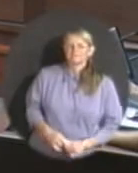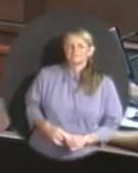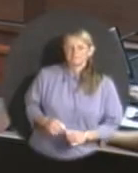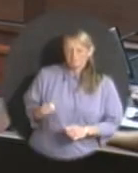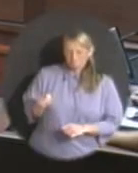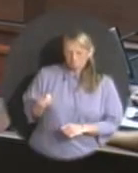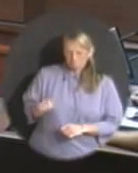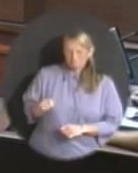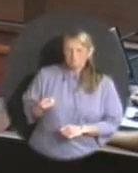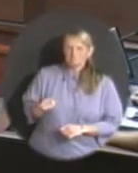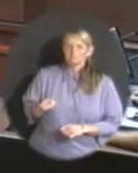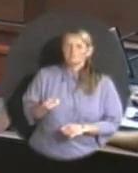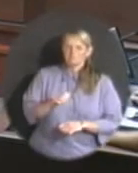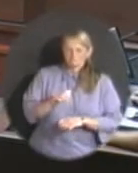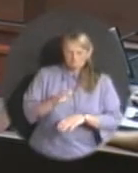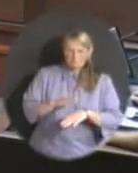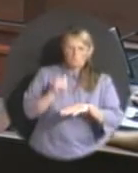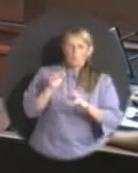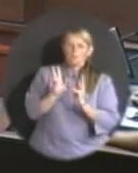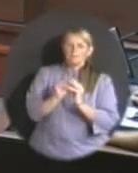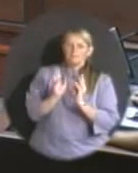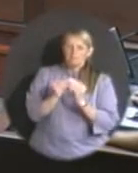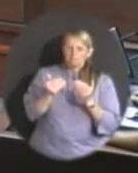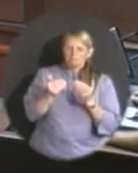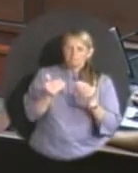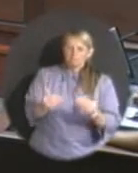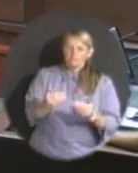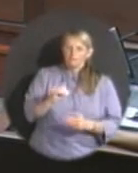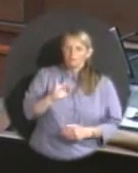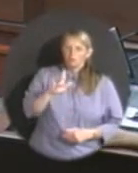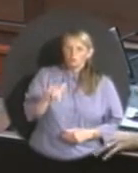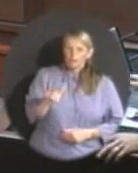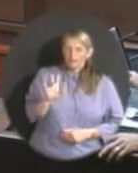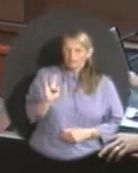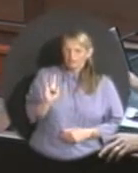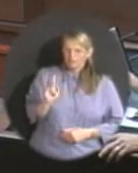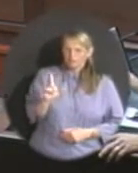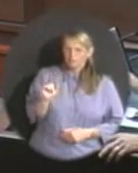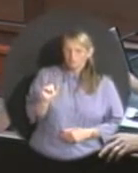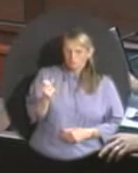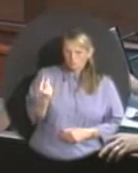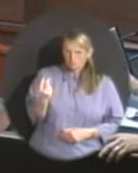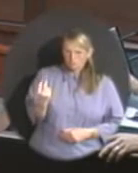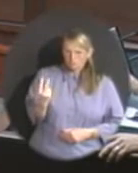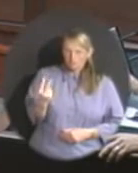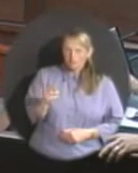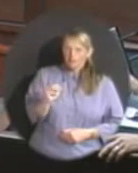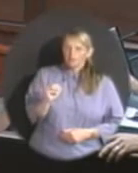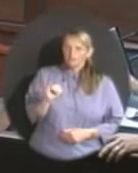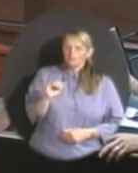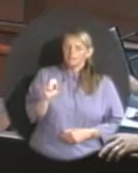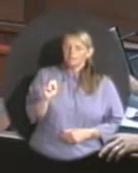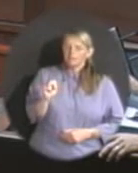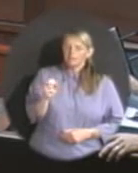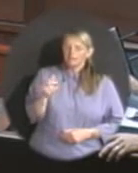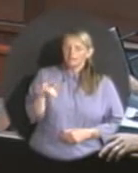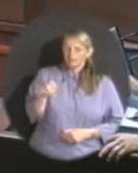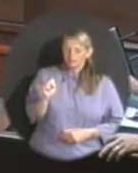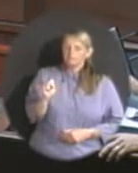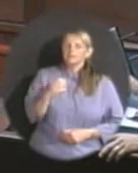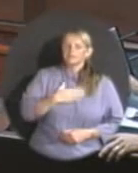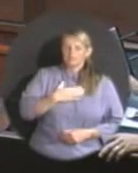You did. Call the meeting to order for July 17th, 2012. Ms. Hibbs, would you please call the